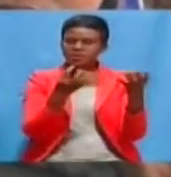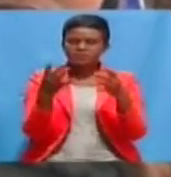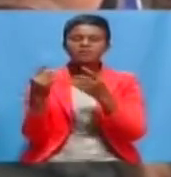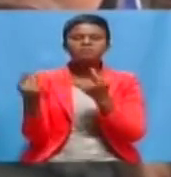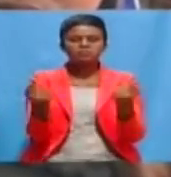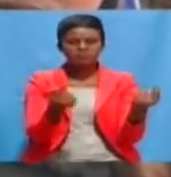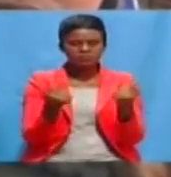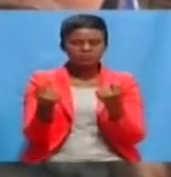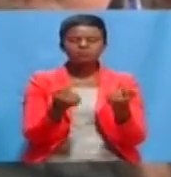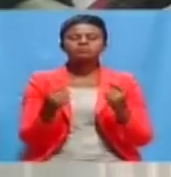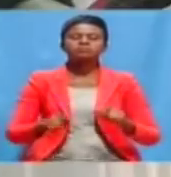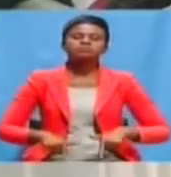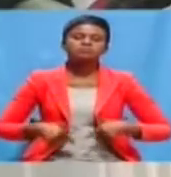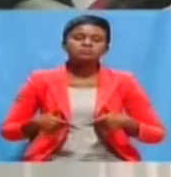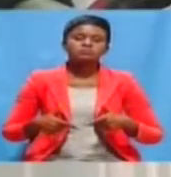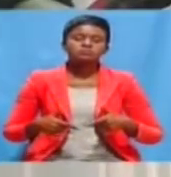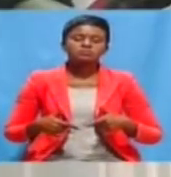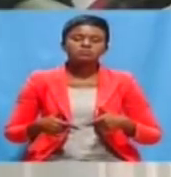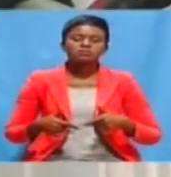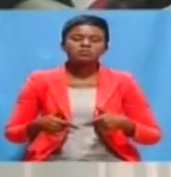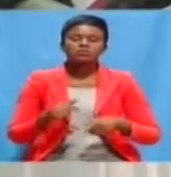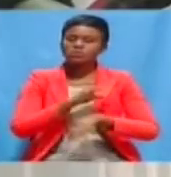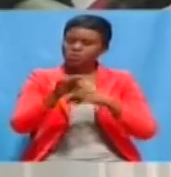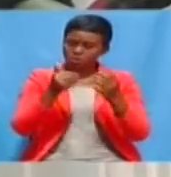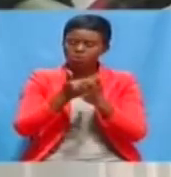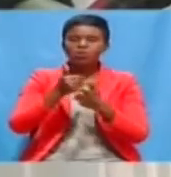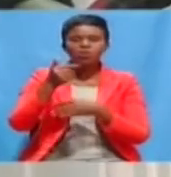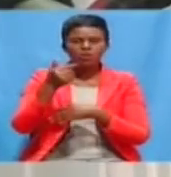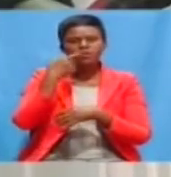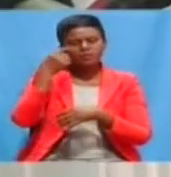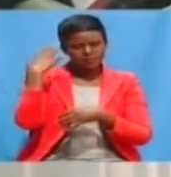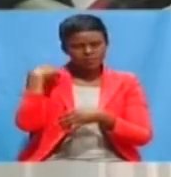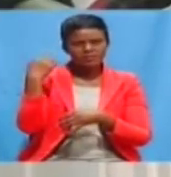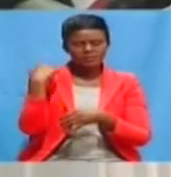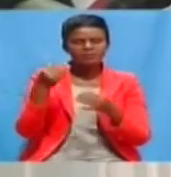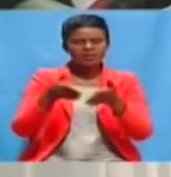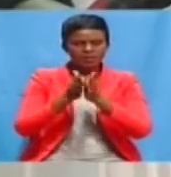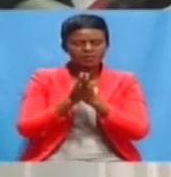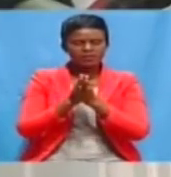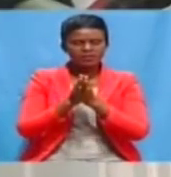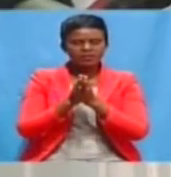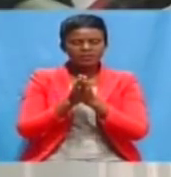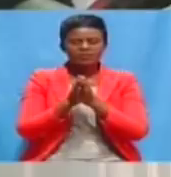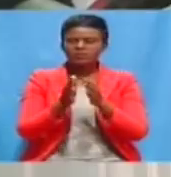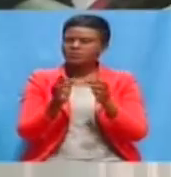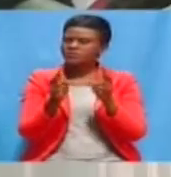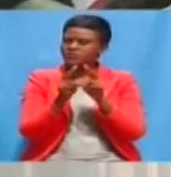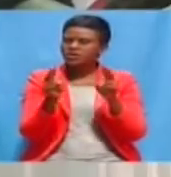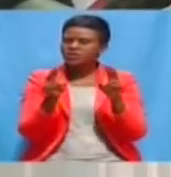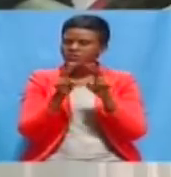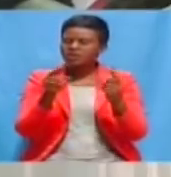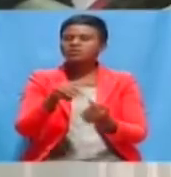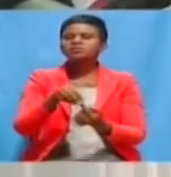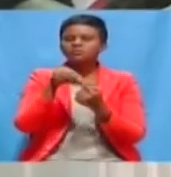life. We are all reminded that this is a rare quality